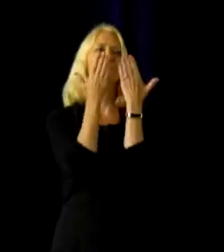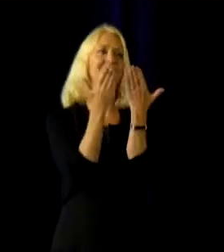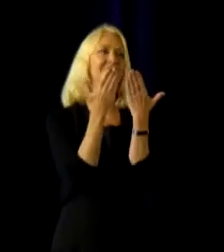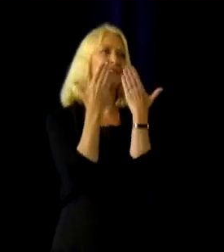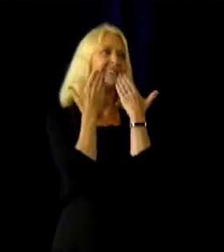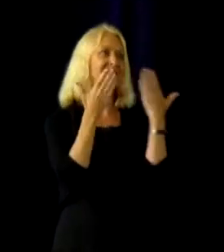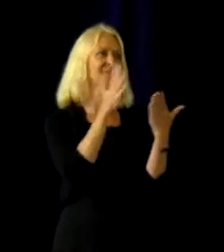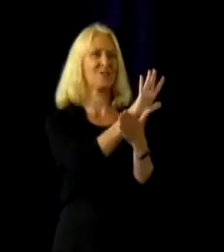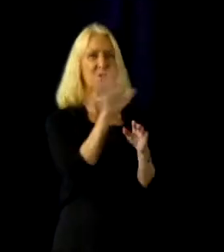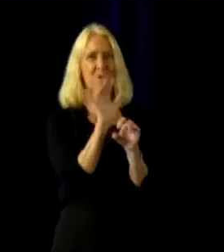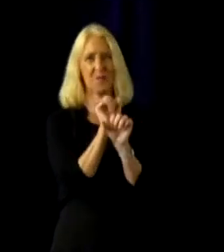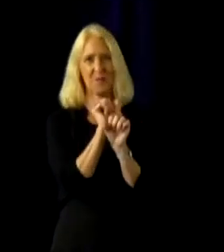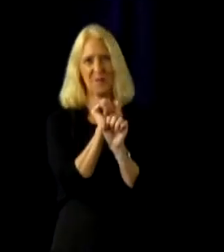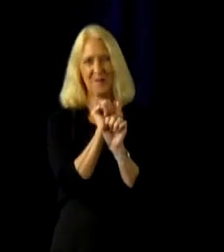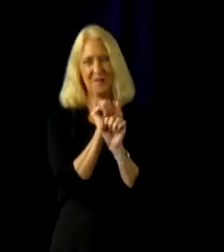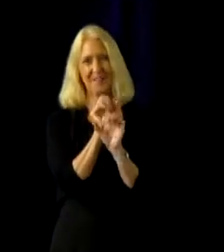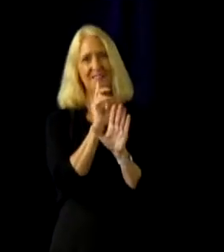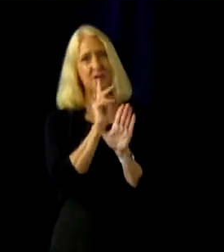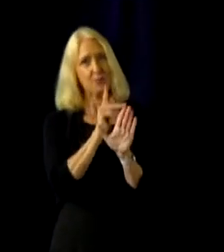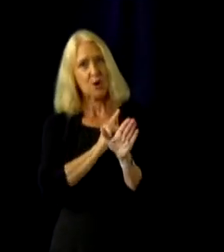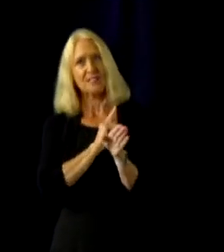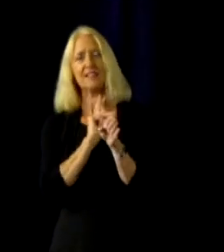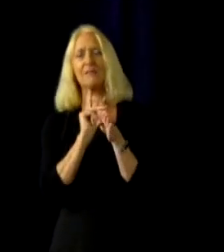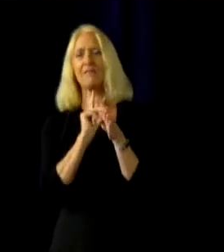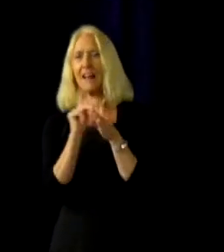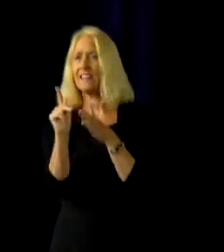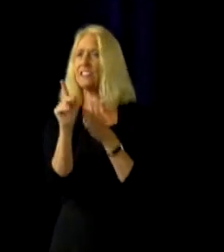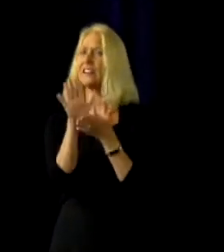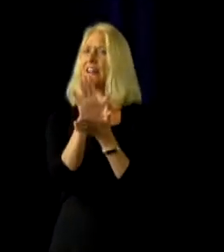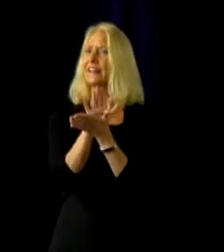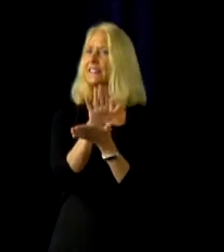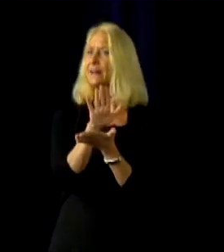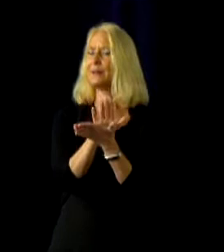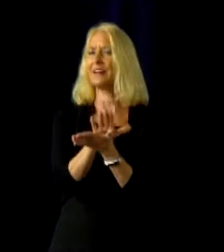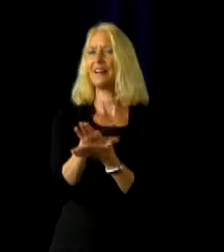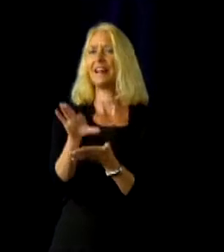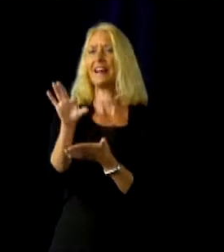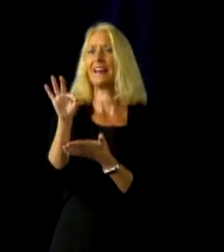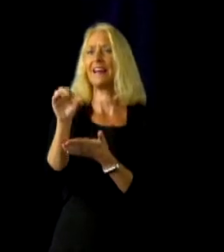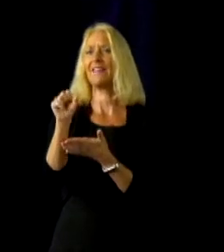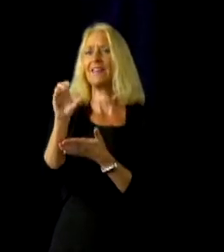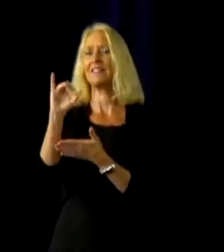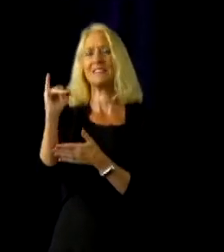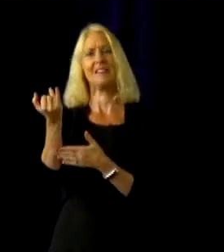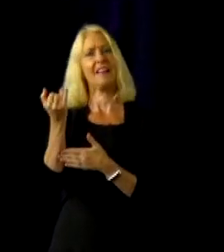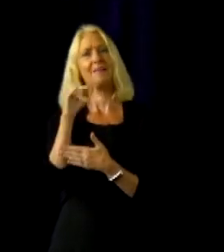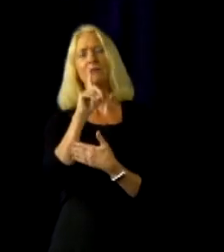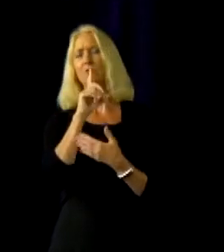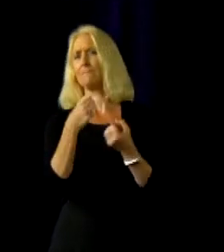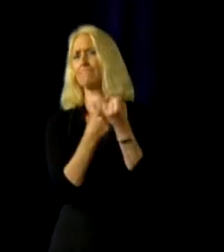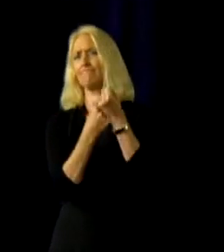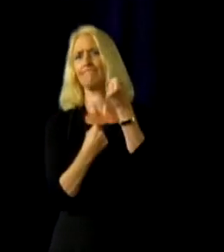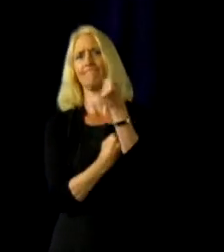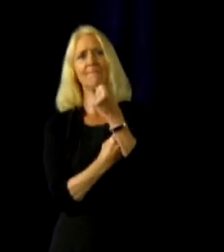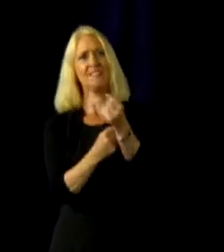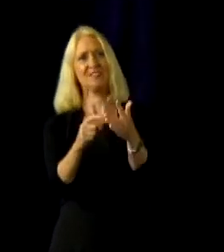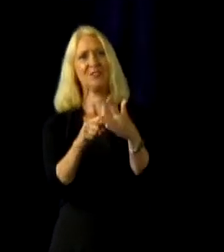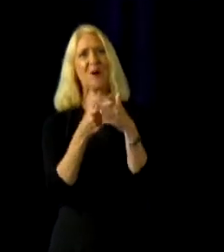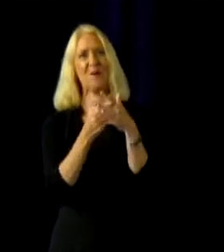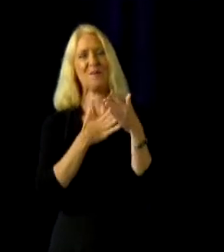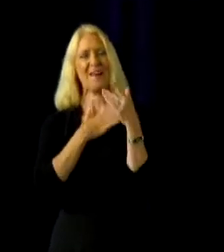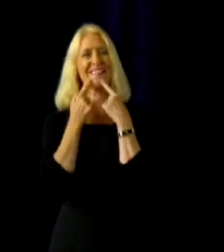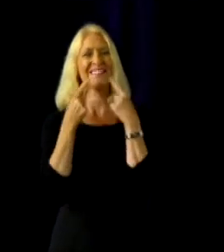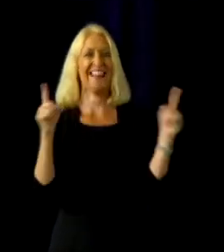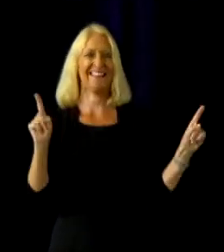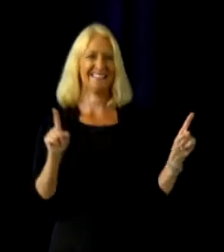what you do. So personally, professionally, and academically, FSCJ was the foundation for my success.